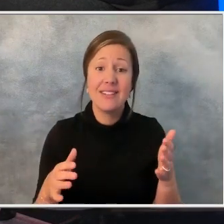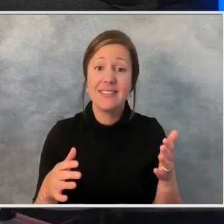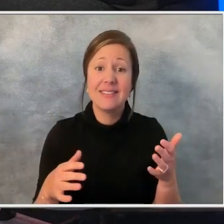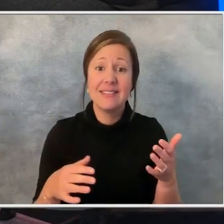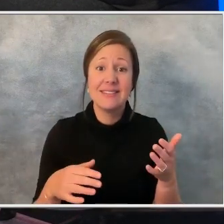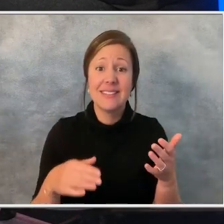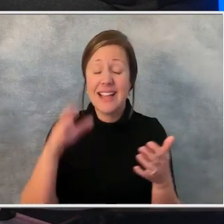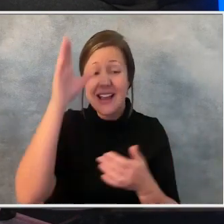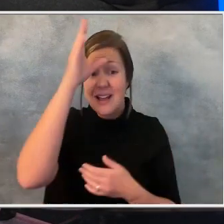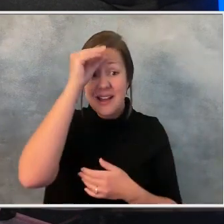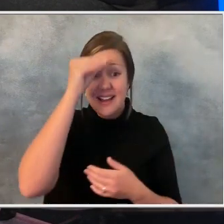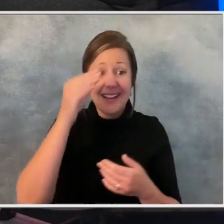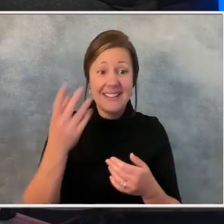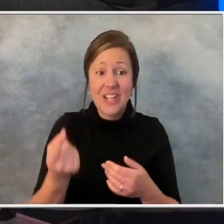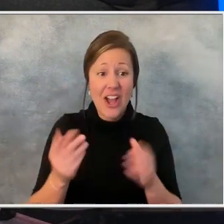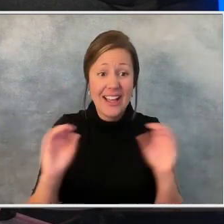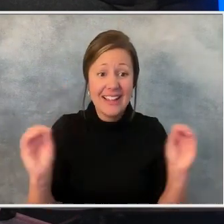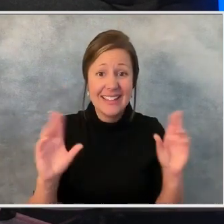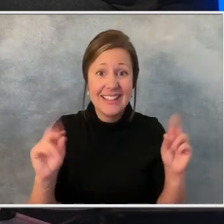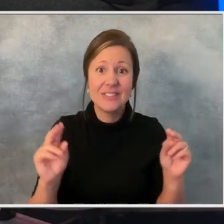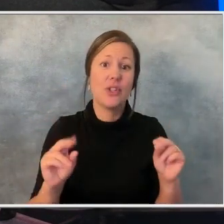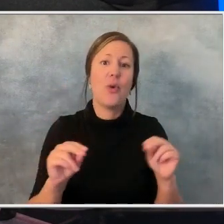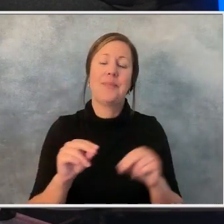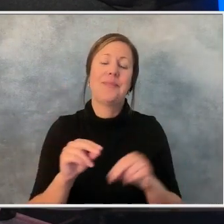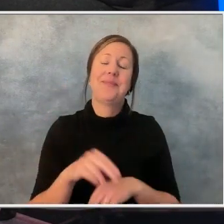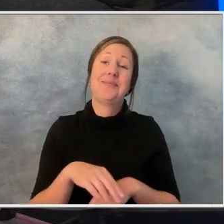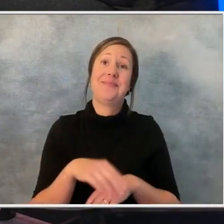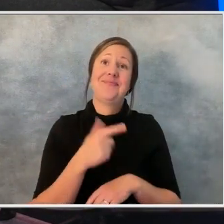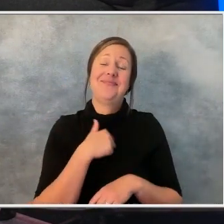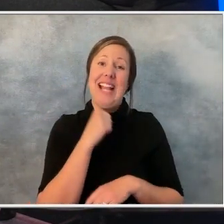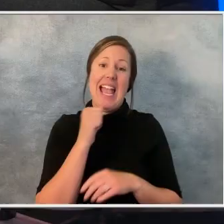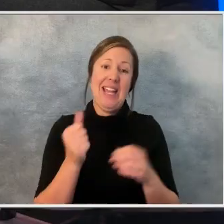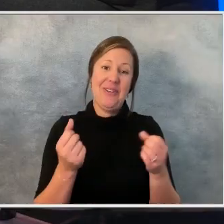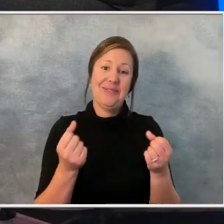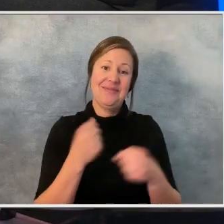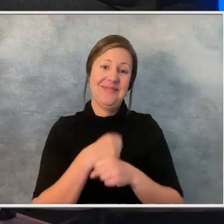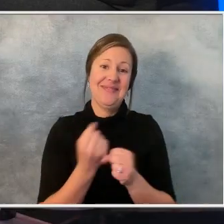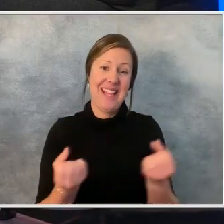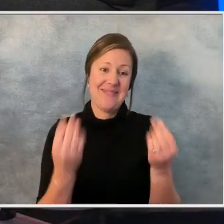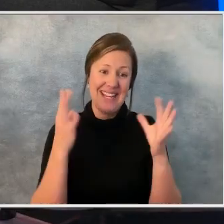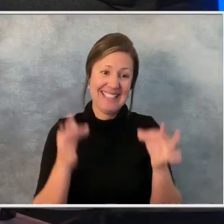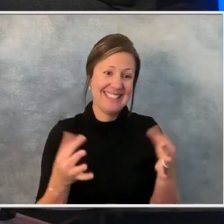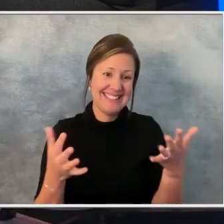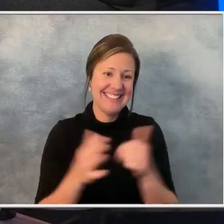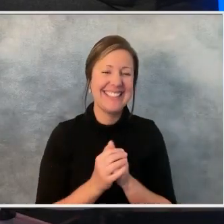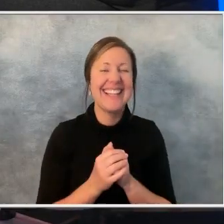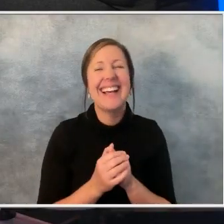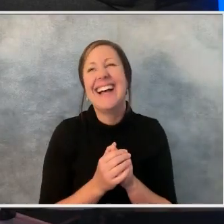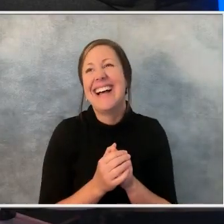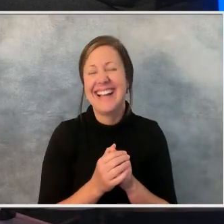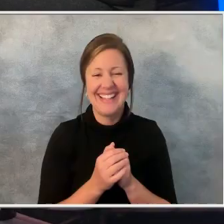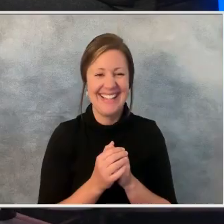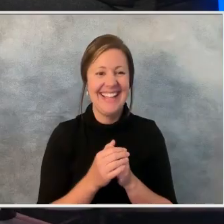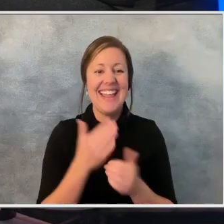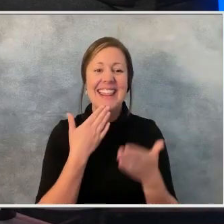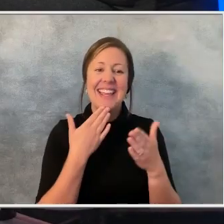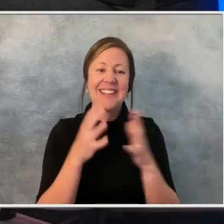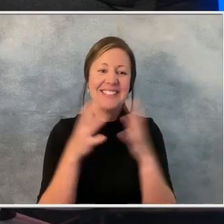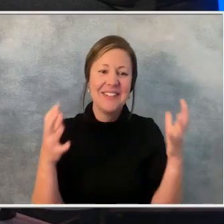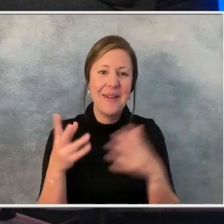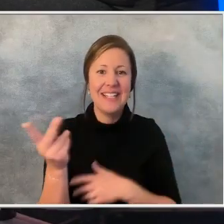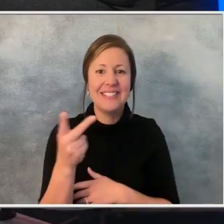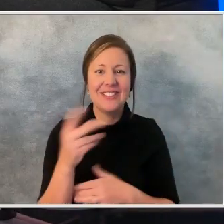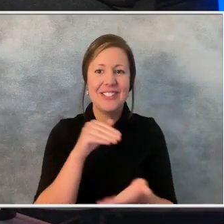right. I don't make a lot of decisions. Fair enough. Dr. Danter, thank you. Dr. Parker, such a delight to have you on the